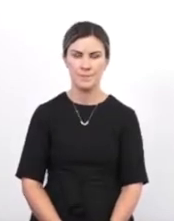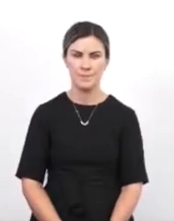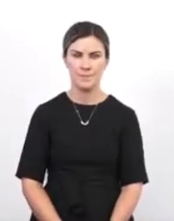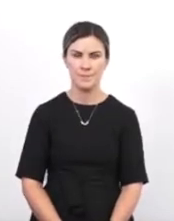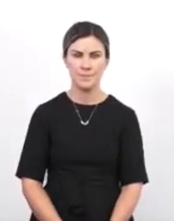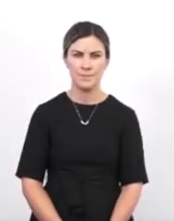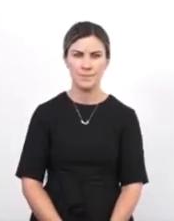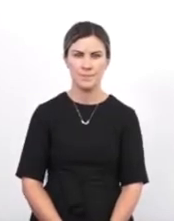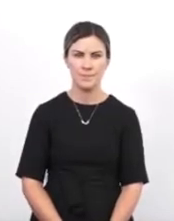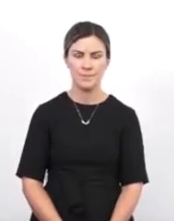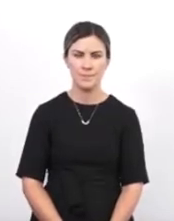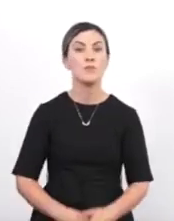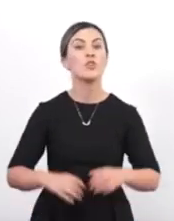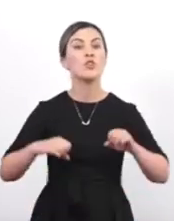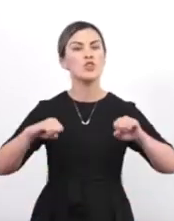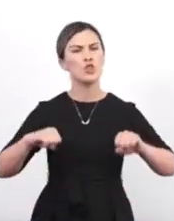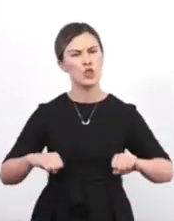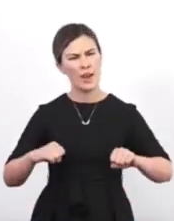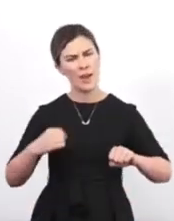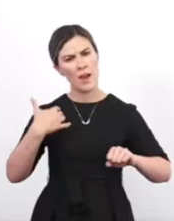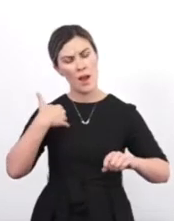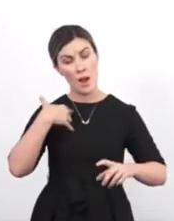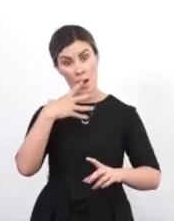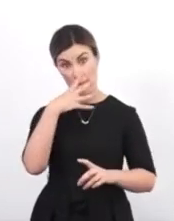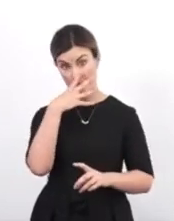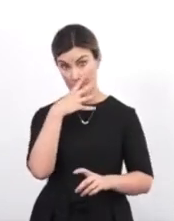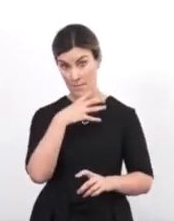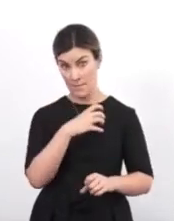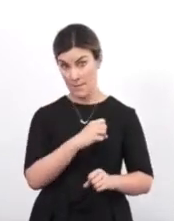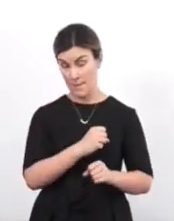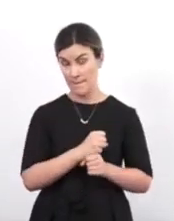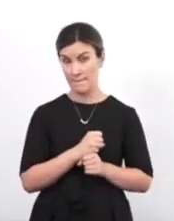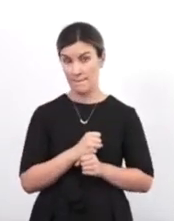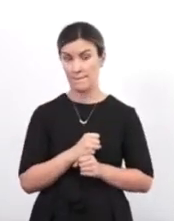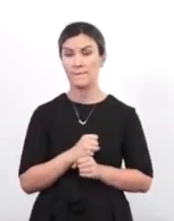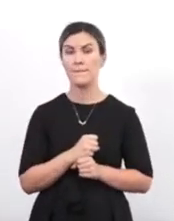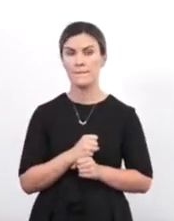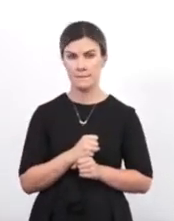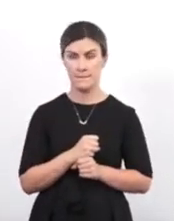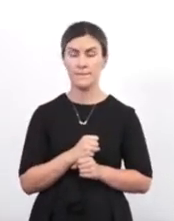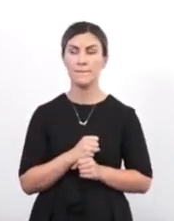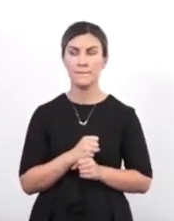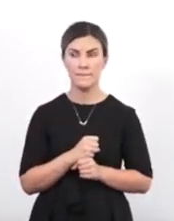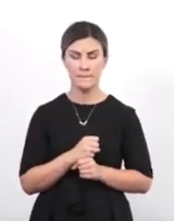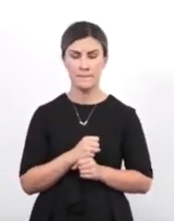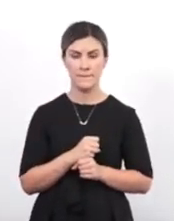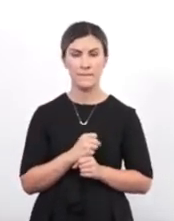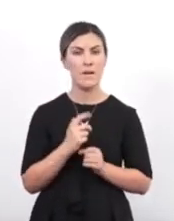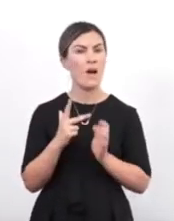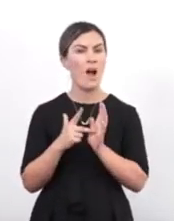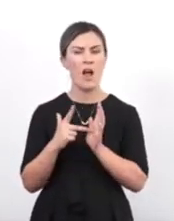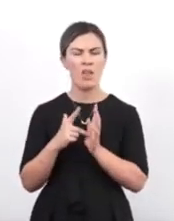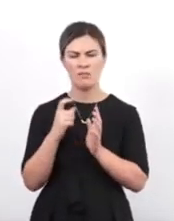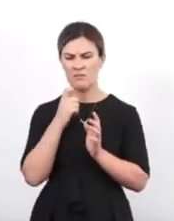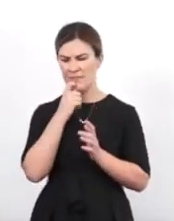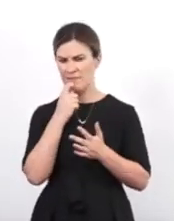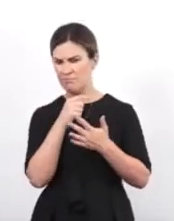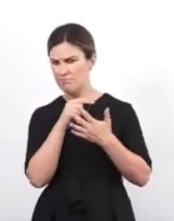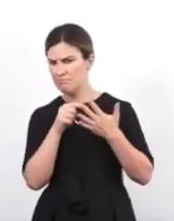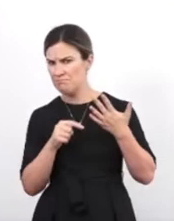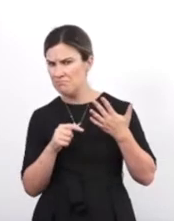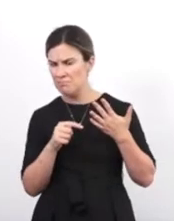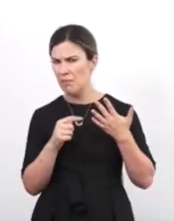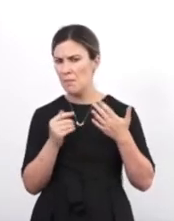Chairman, I believe that other than in relation to a handful of